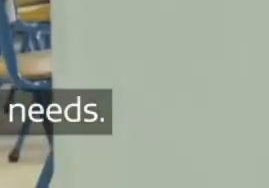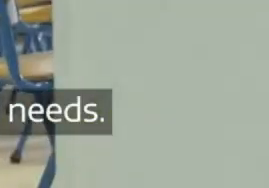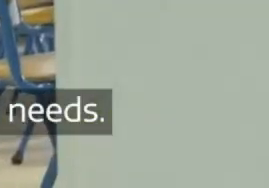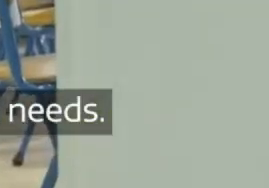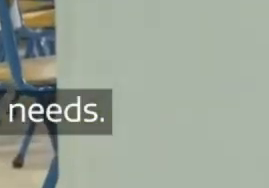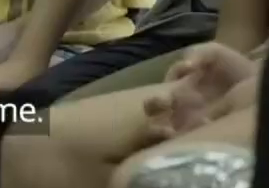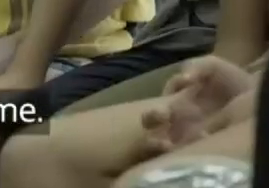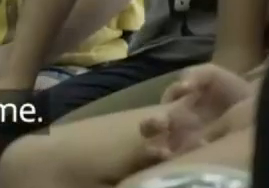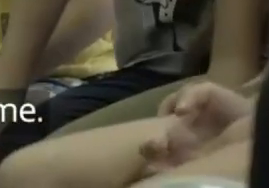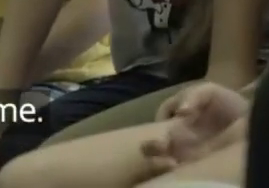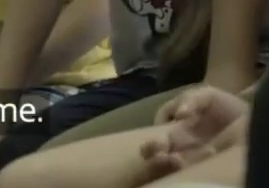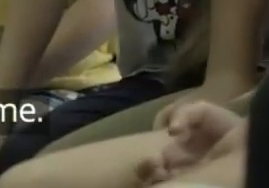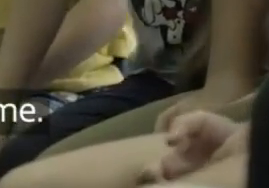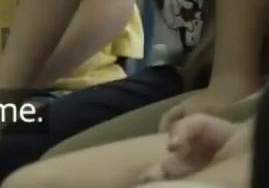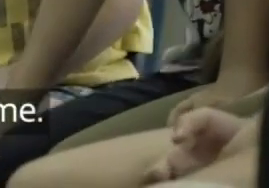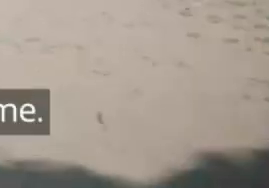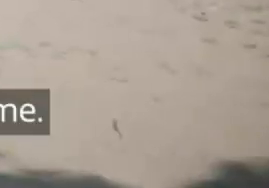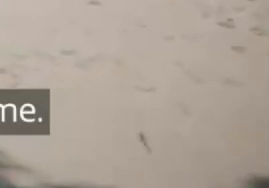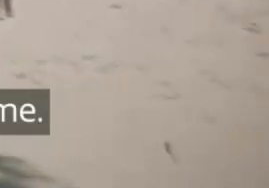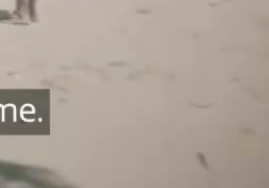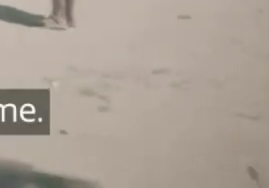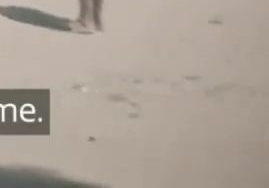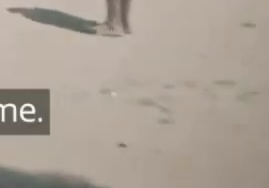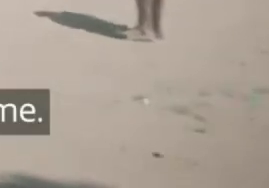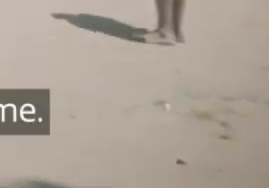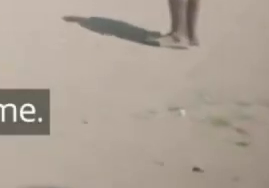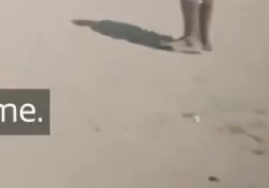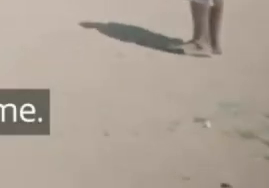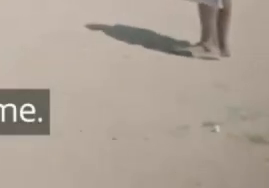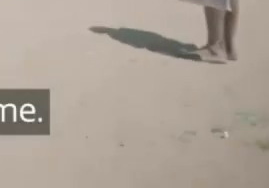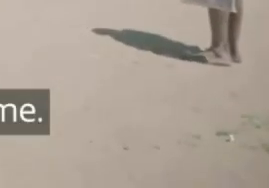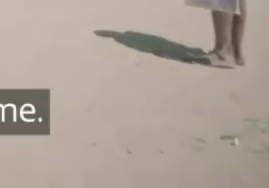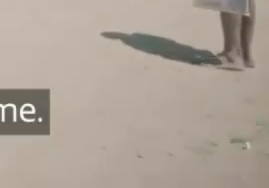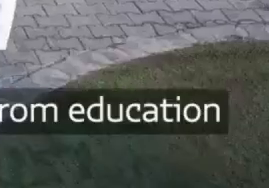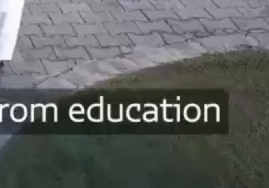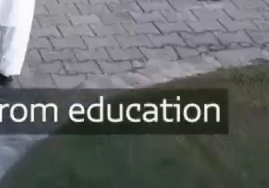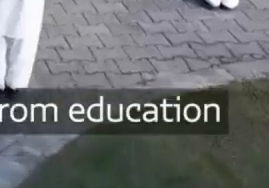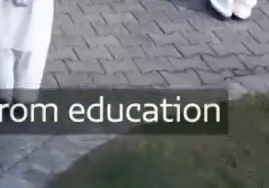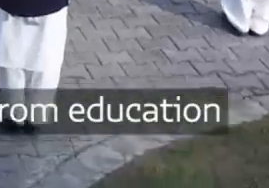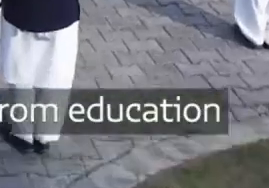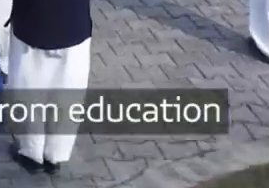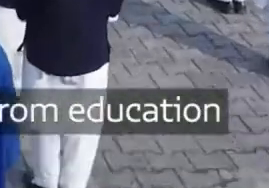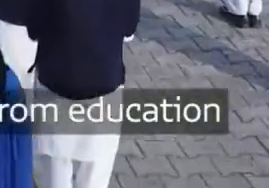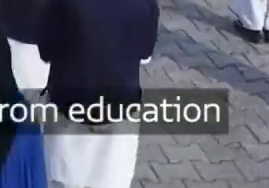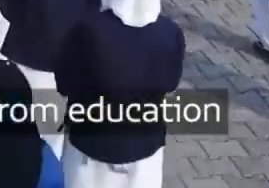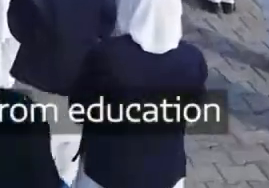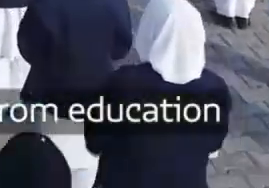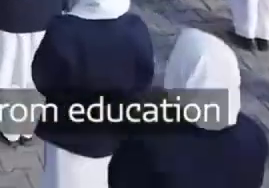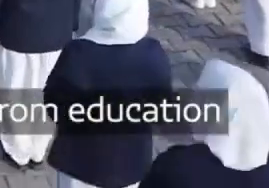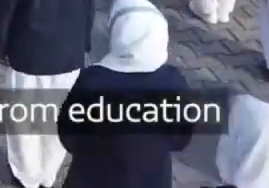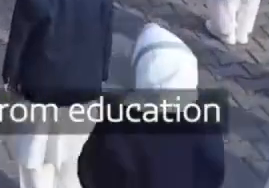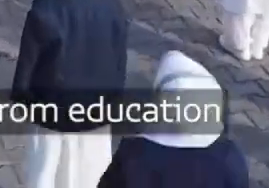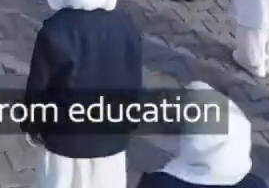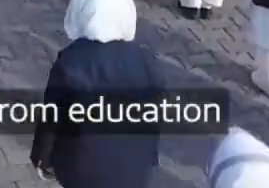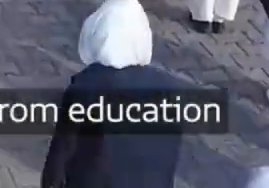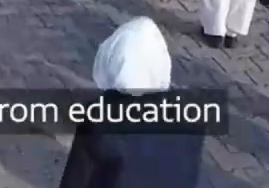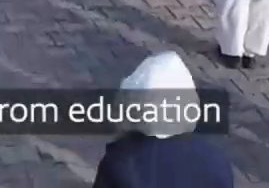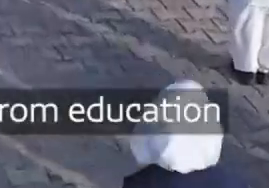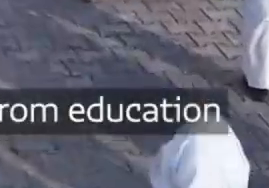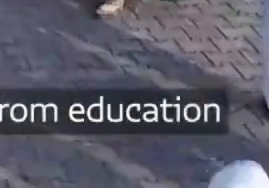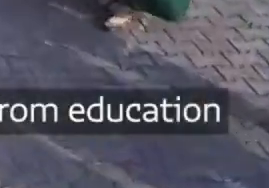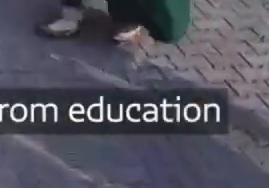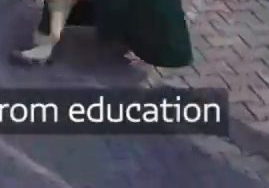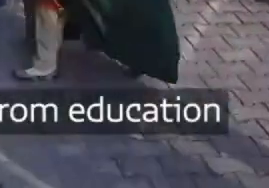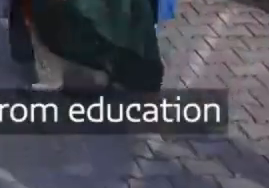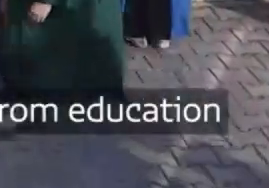needs. Inclusion cannot be achieved one group at a time. It requires more and better data